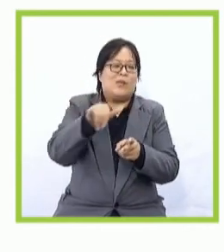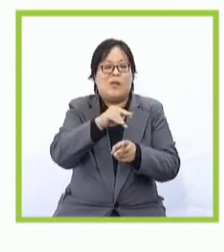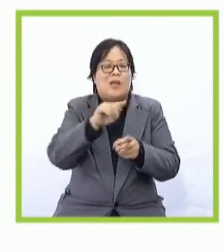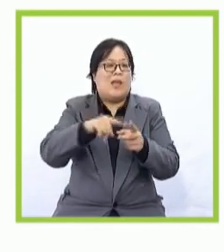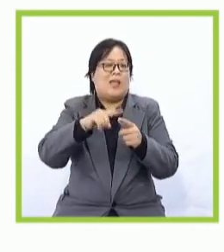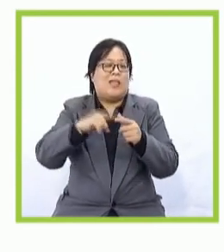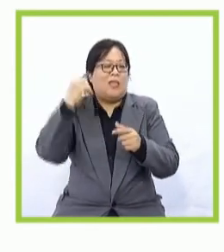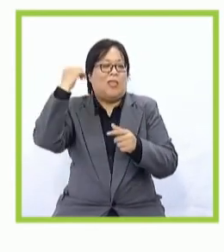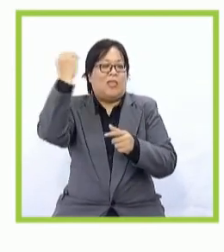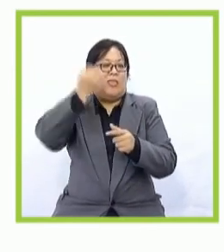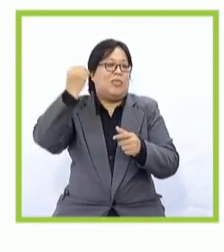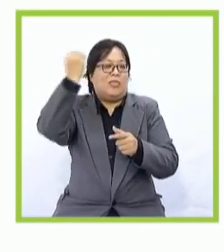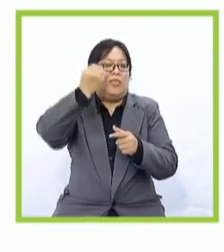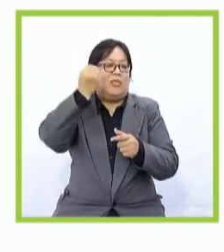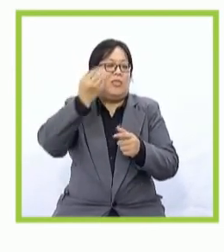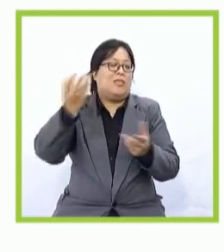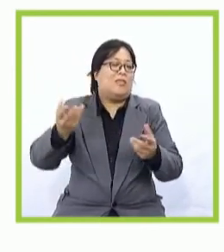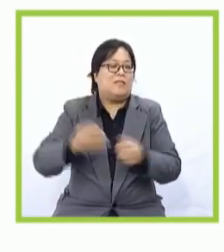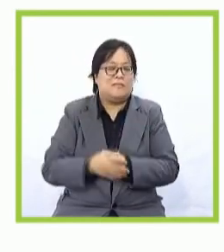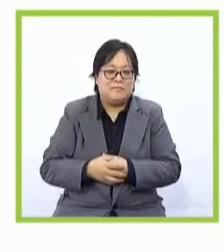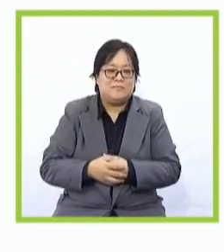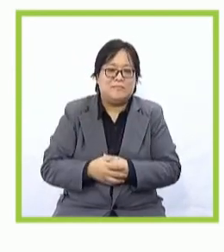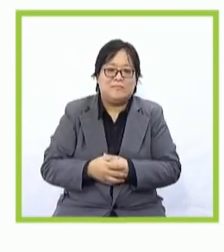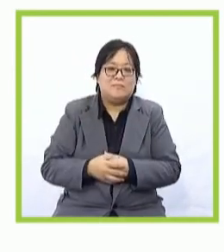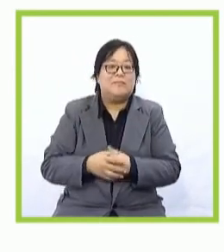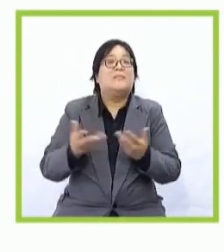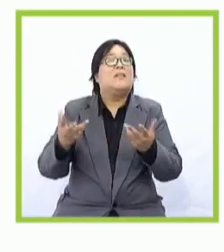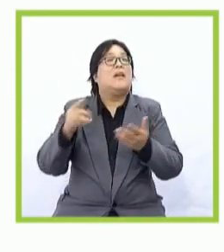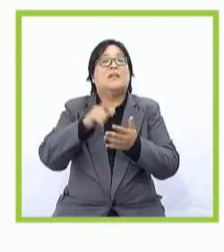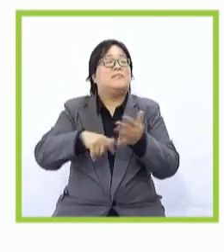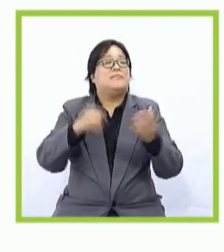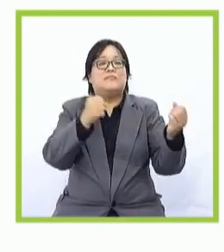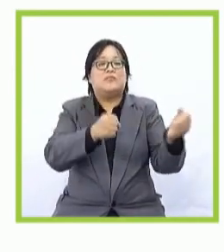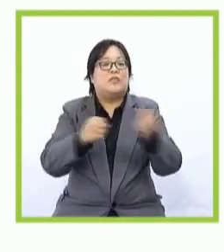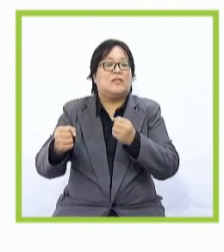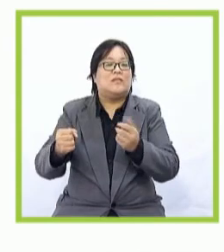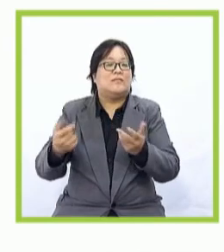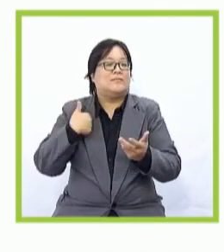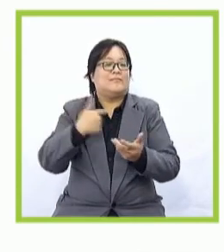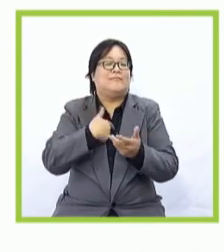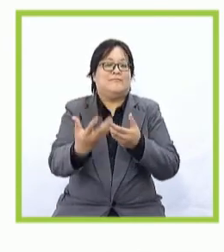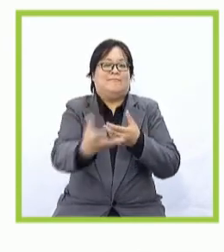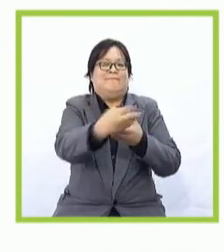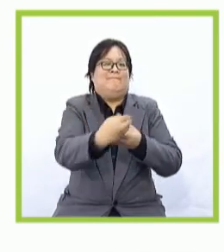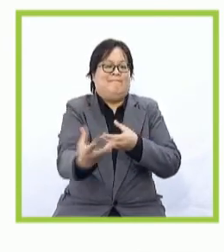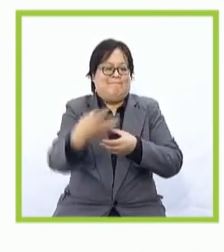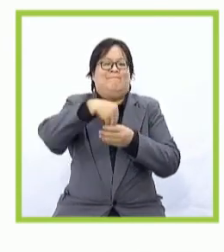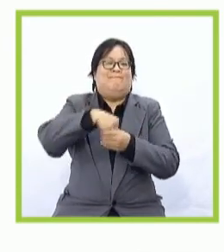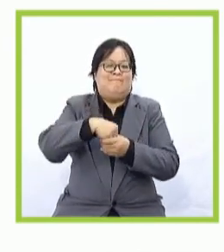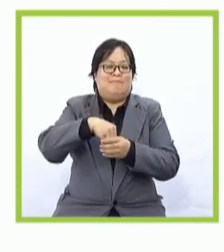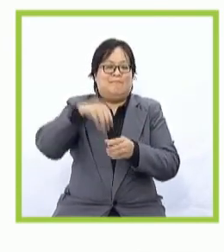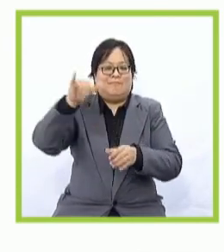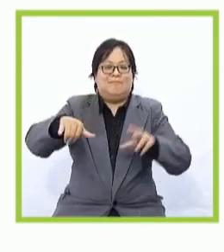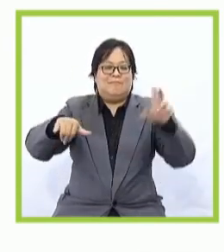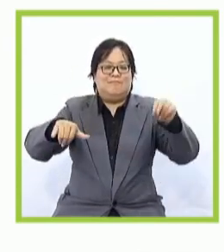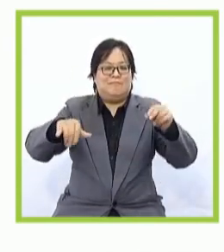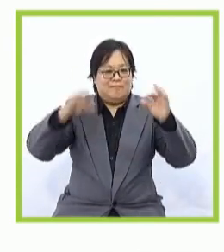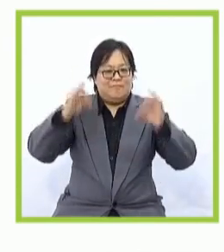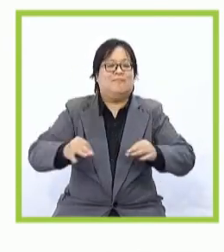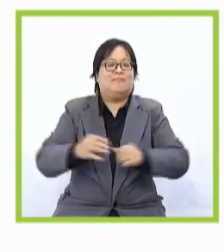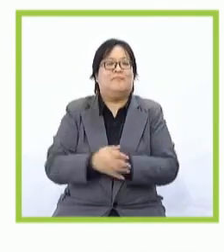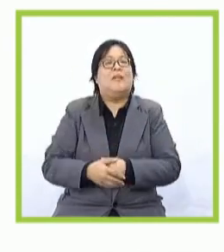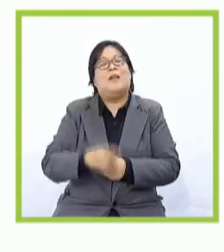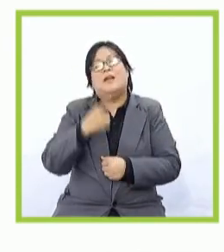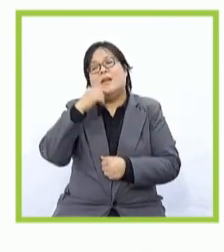opinion about it, to join the bandwagon? Is there an approach, a strategy that we can specifically address them?